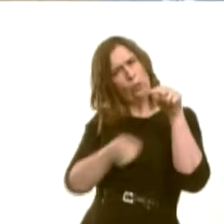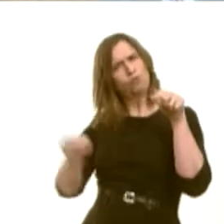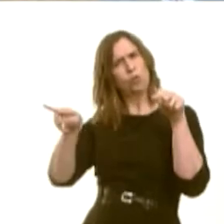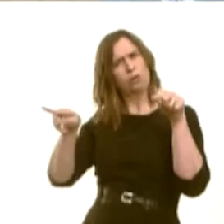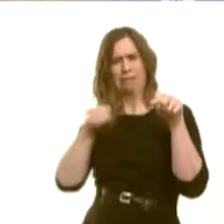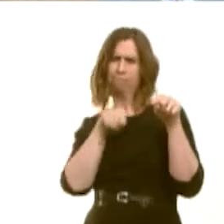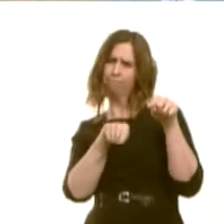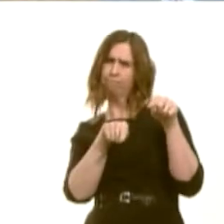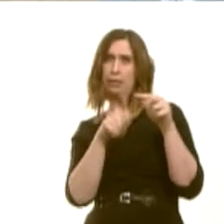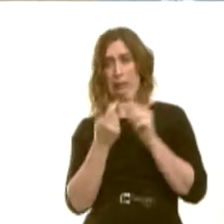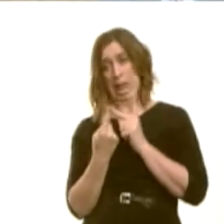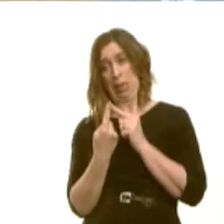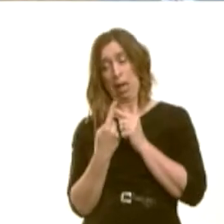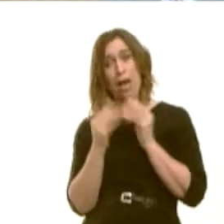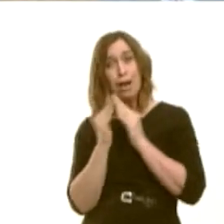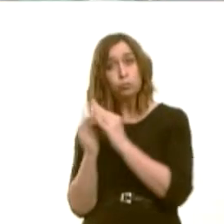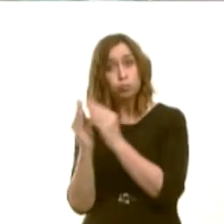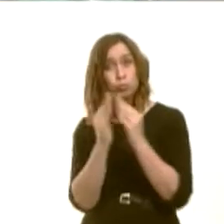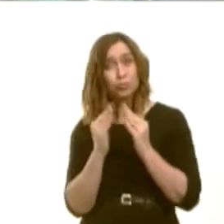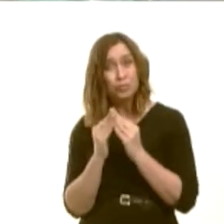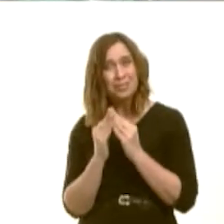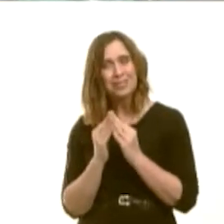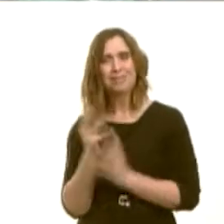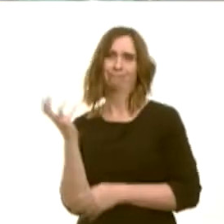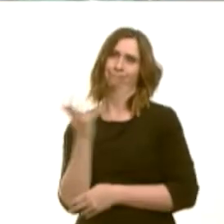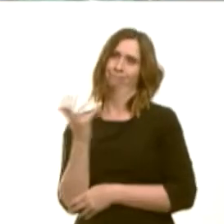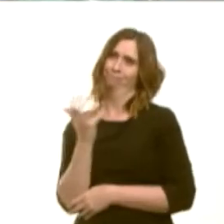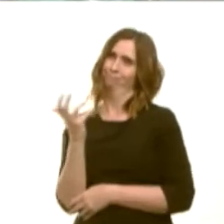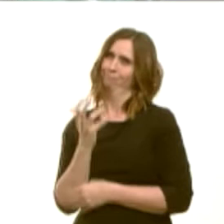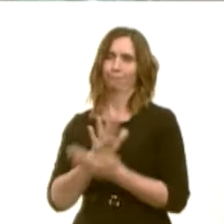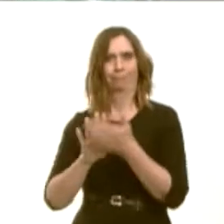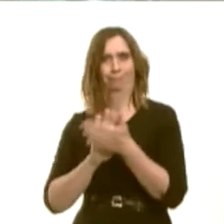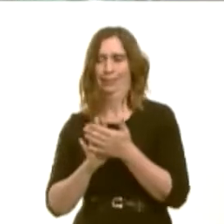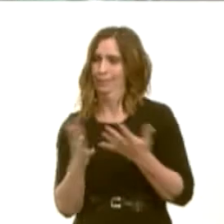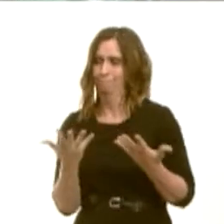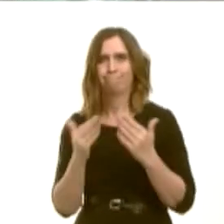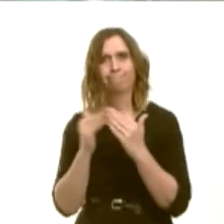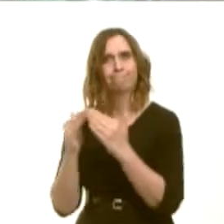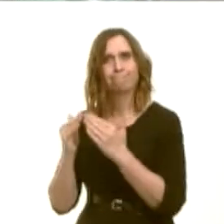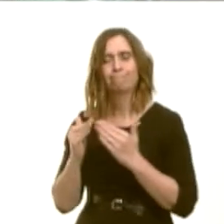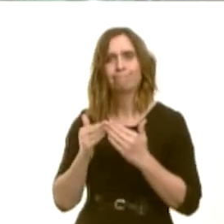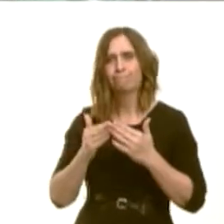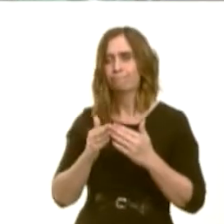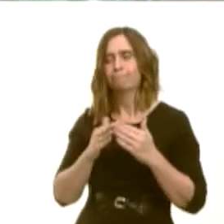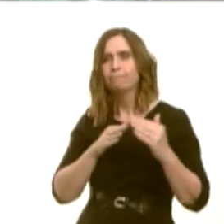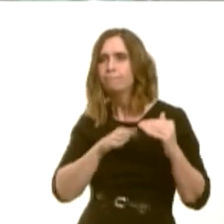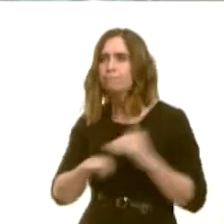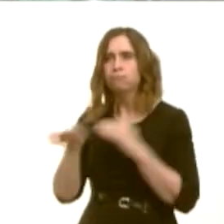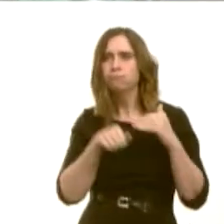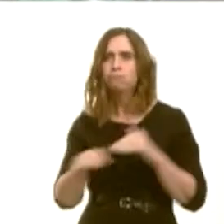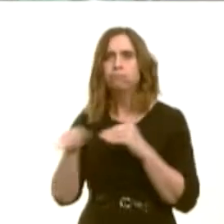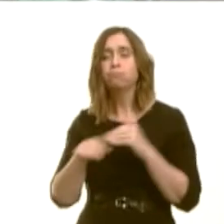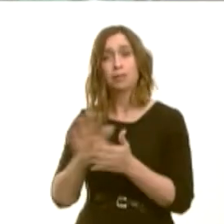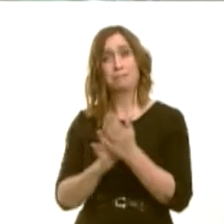is very, very close to people's houses. And it certainly wouldn't be the case that somehow there would be a